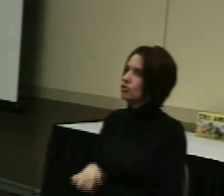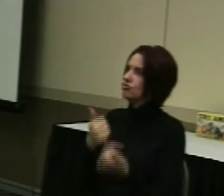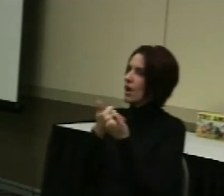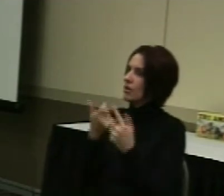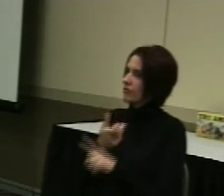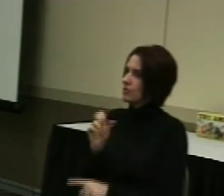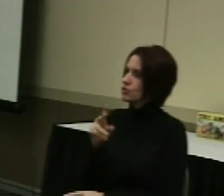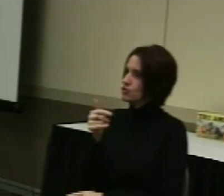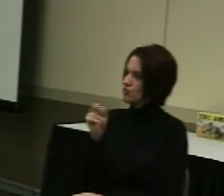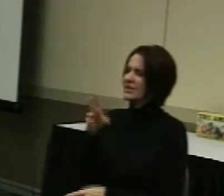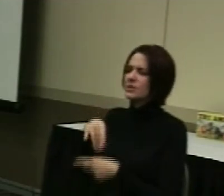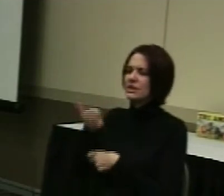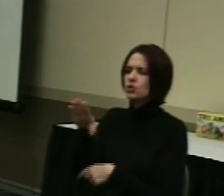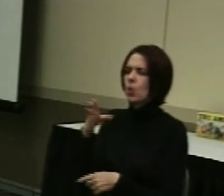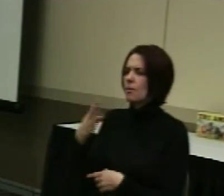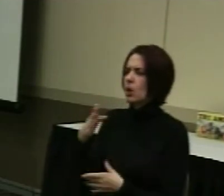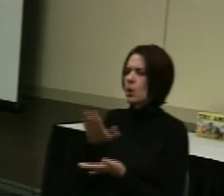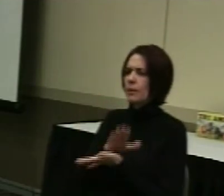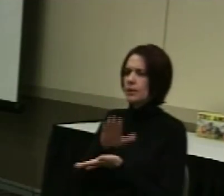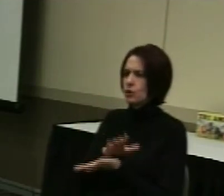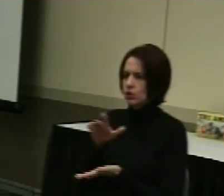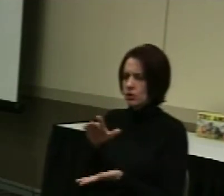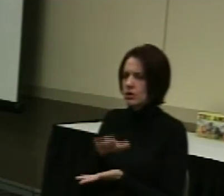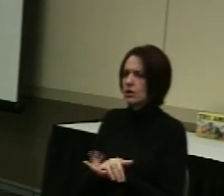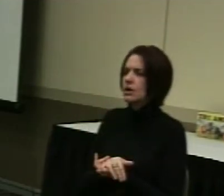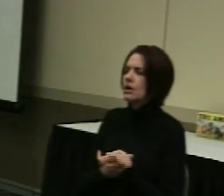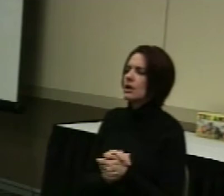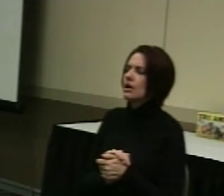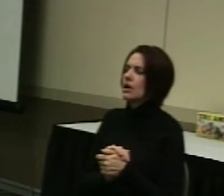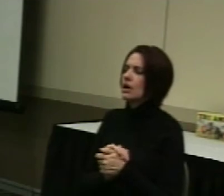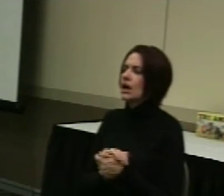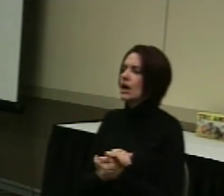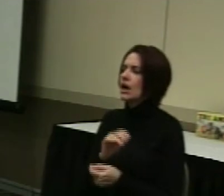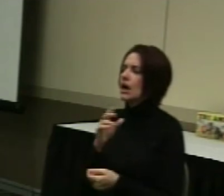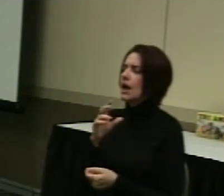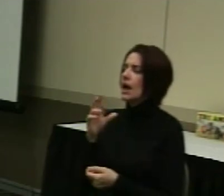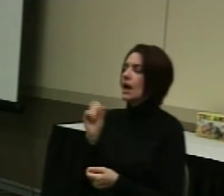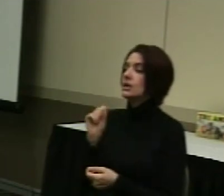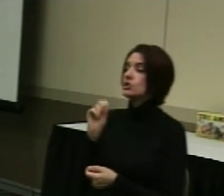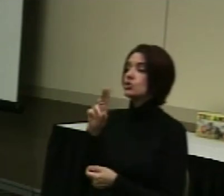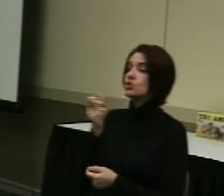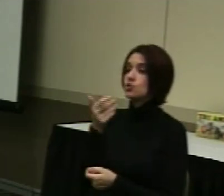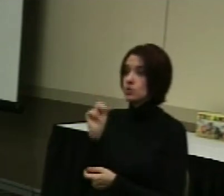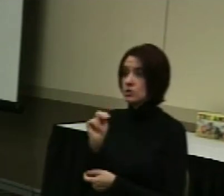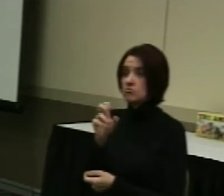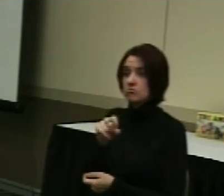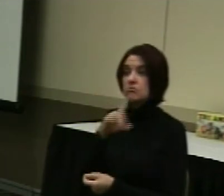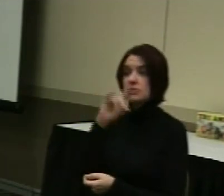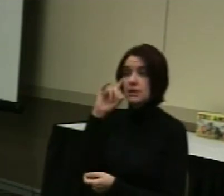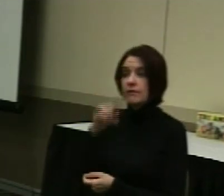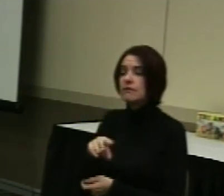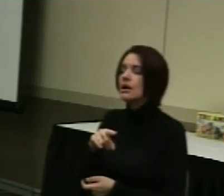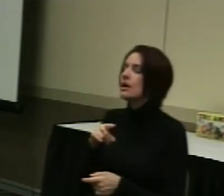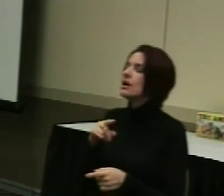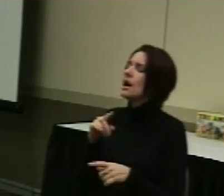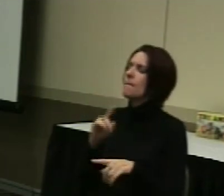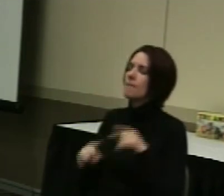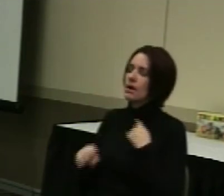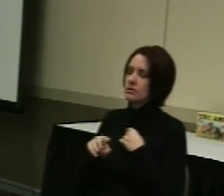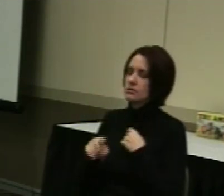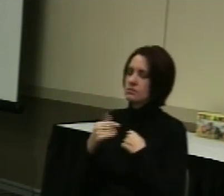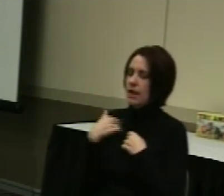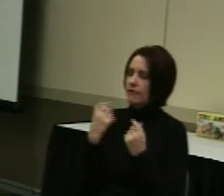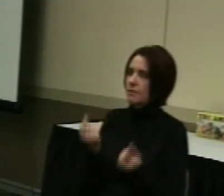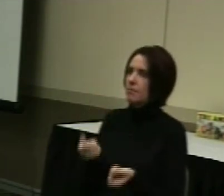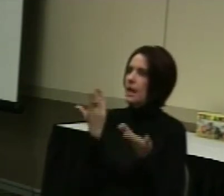You have it in your little blue sheet. And Susan, yes, she's deaf, but she has many more things going on,